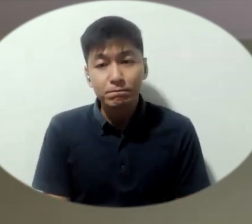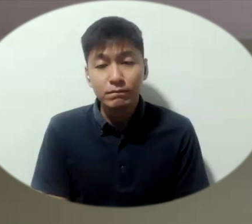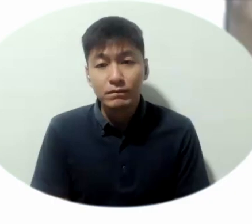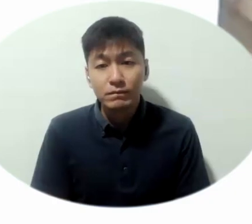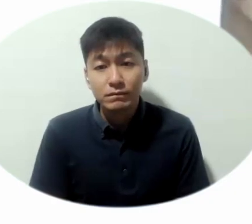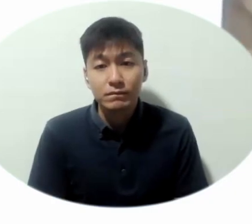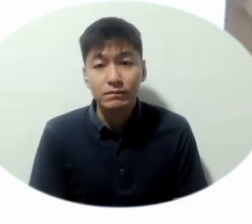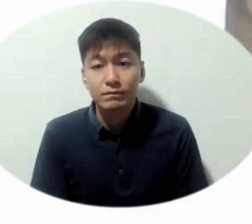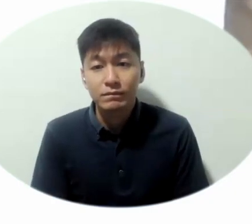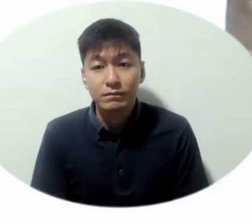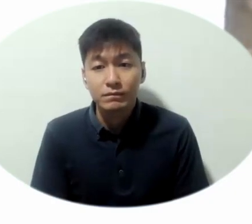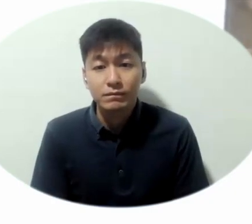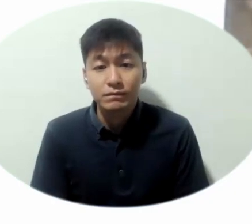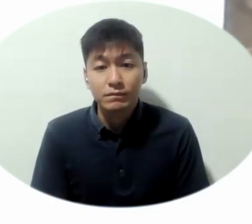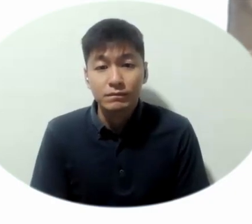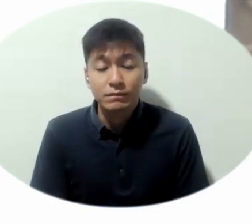Yes.